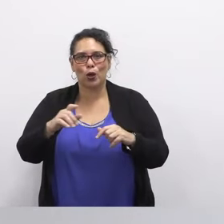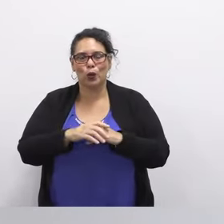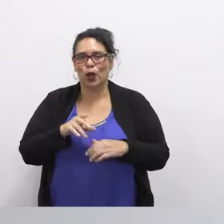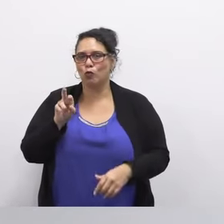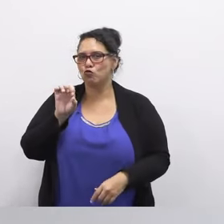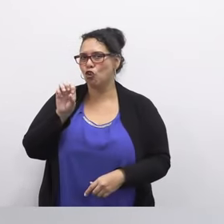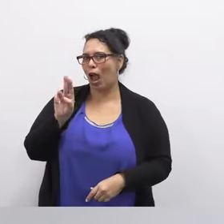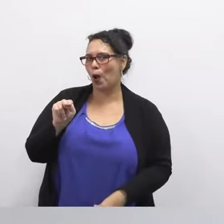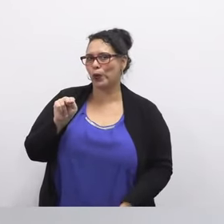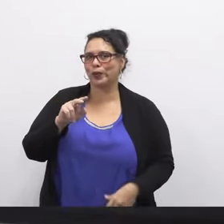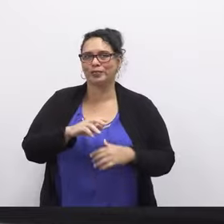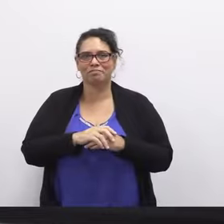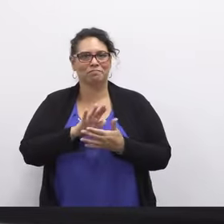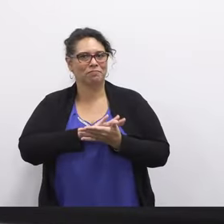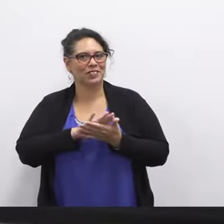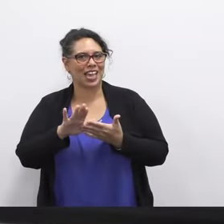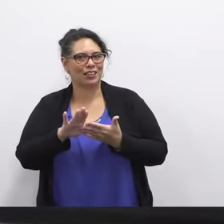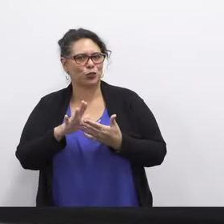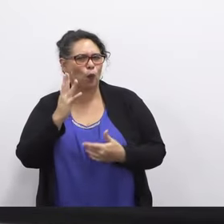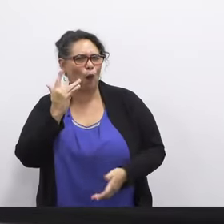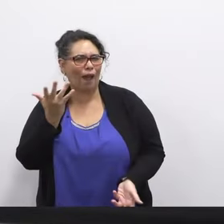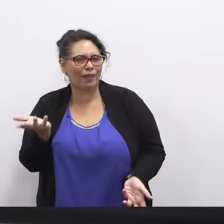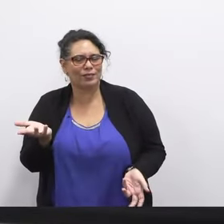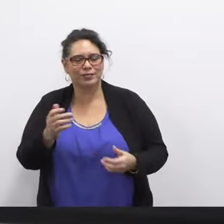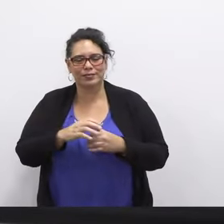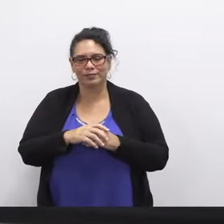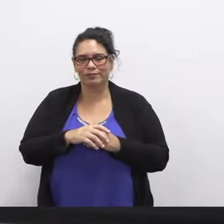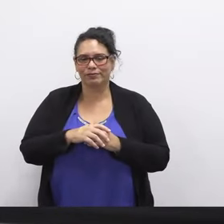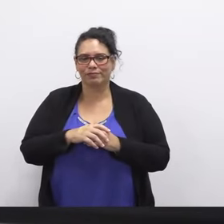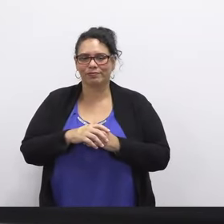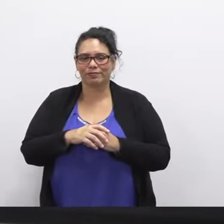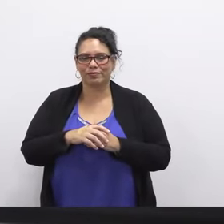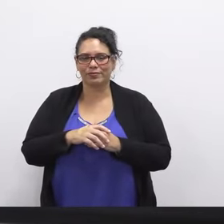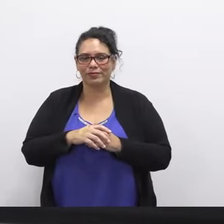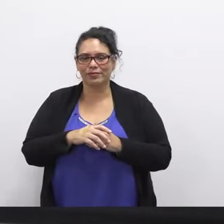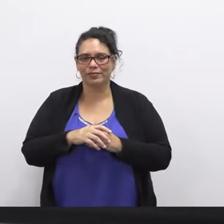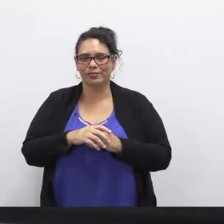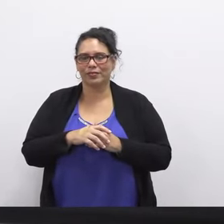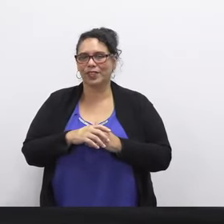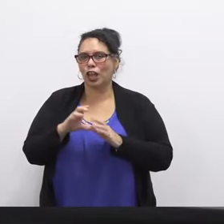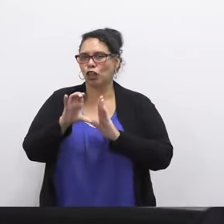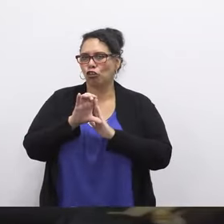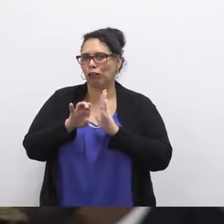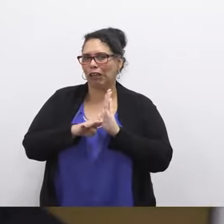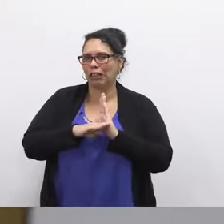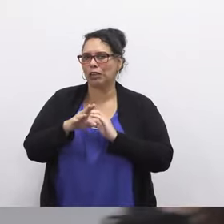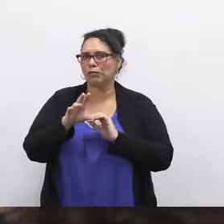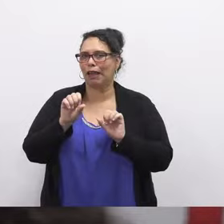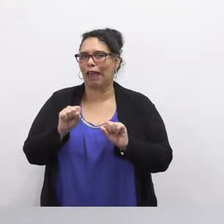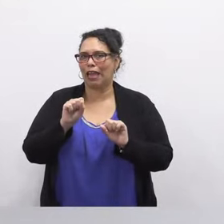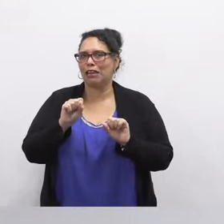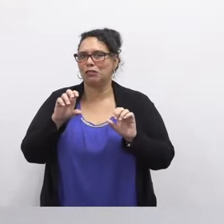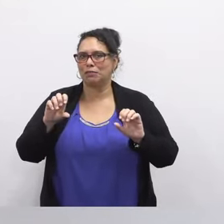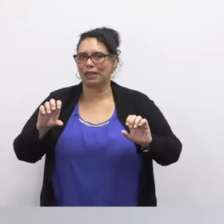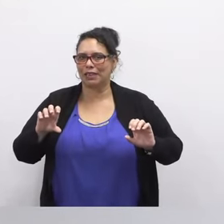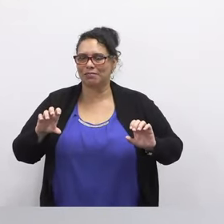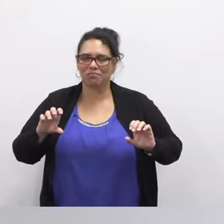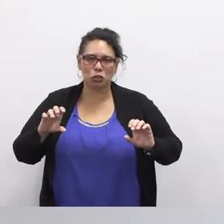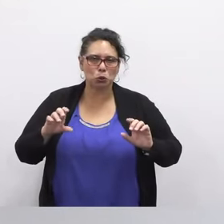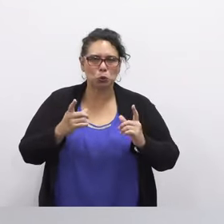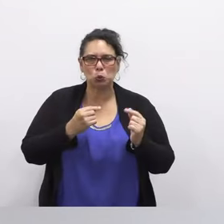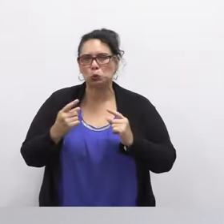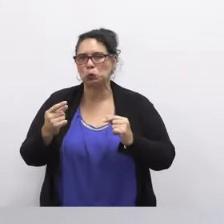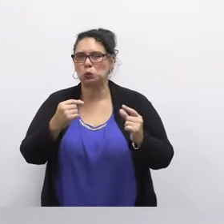Brown. Nice. Why Brown? Because of the open curriculum and being able to do different things and